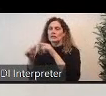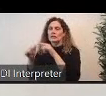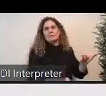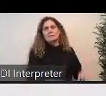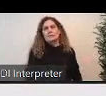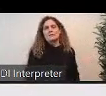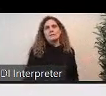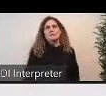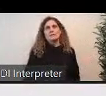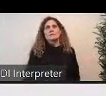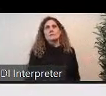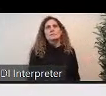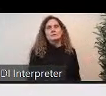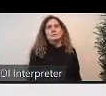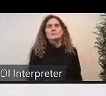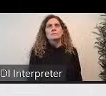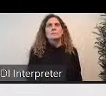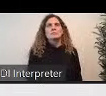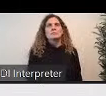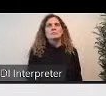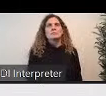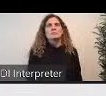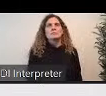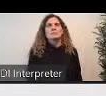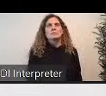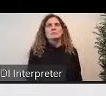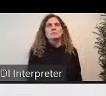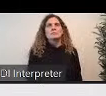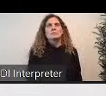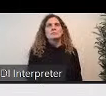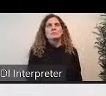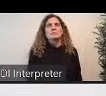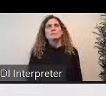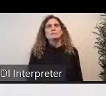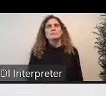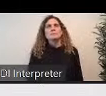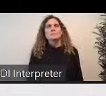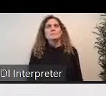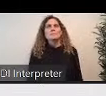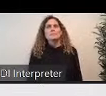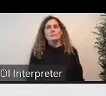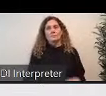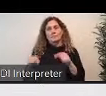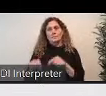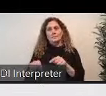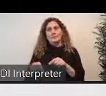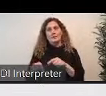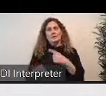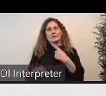Another question for Dr. Weston. With case numbers heading in the right direction, how likely is it that another surge will come?